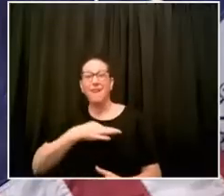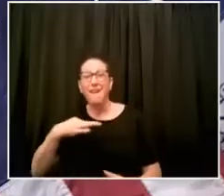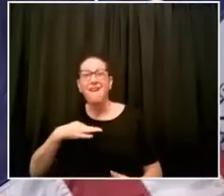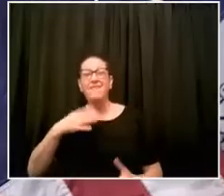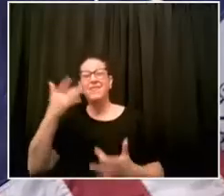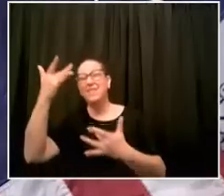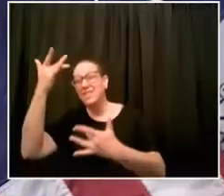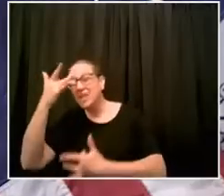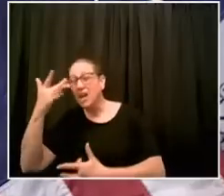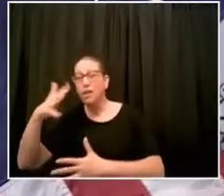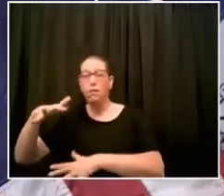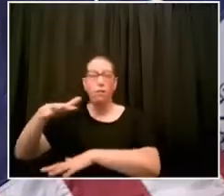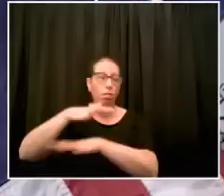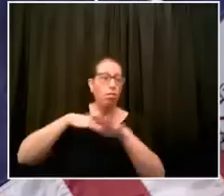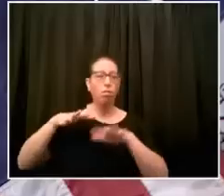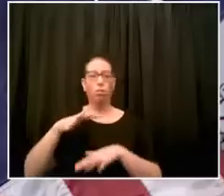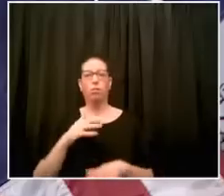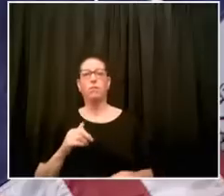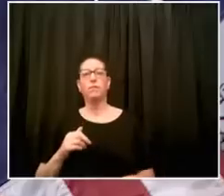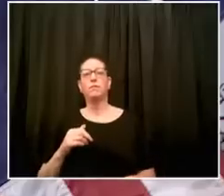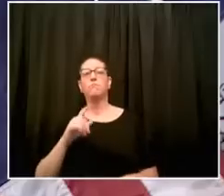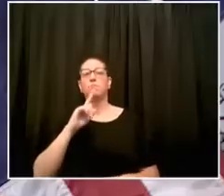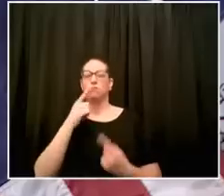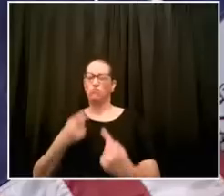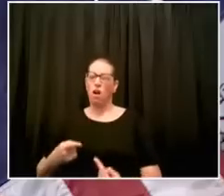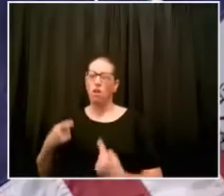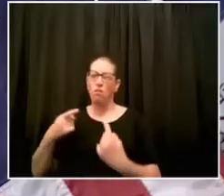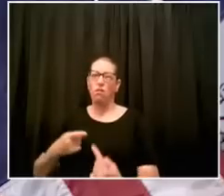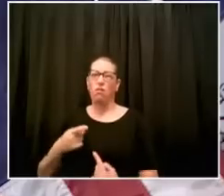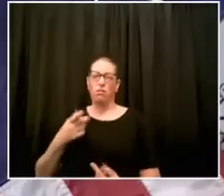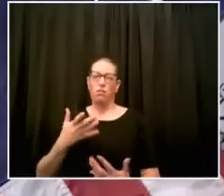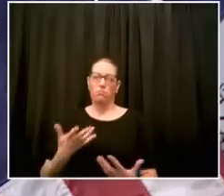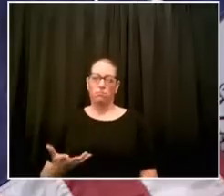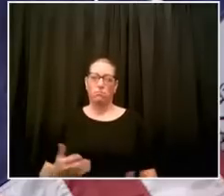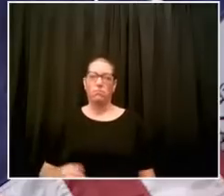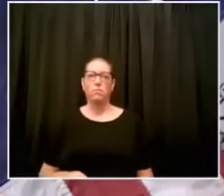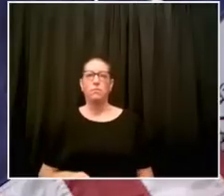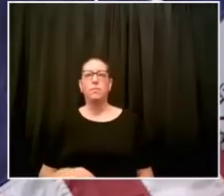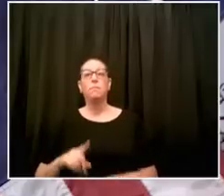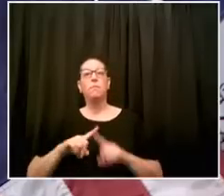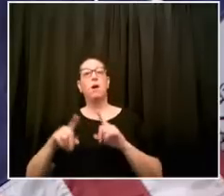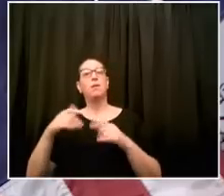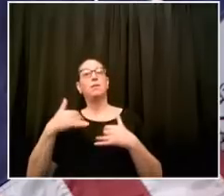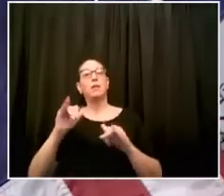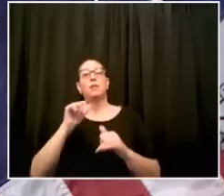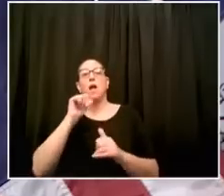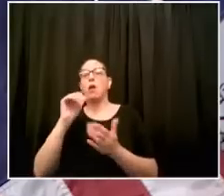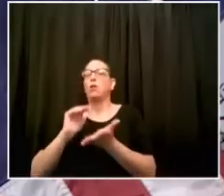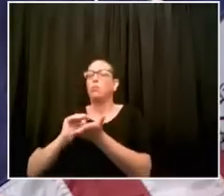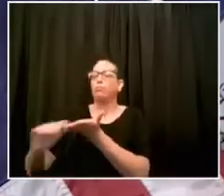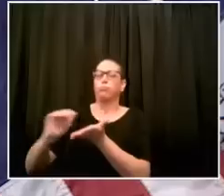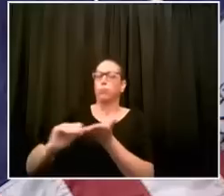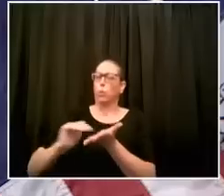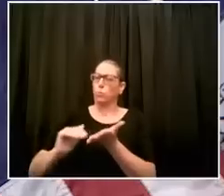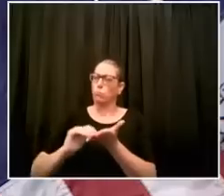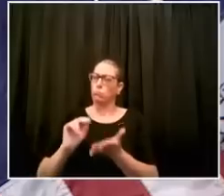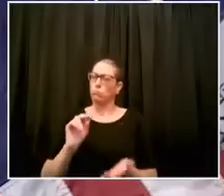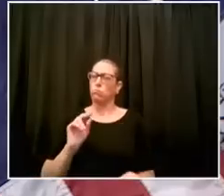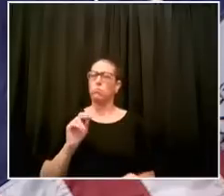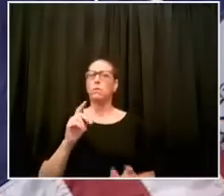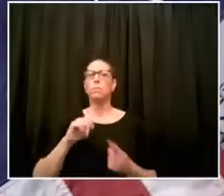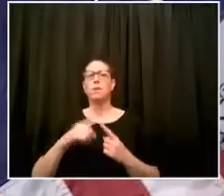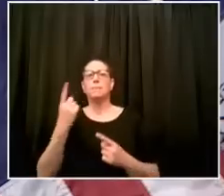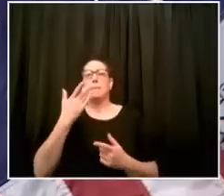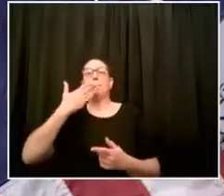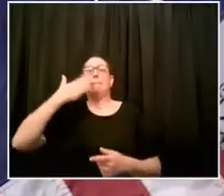But still, if something happened that shouldn't have happened, there has to be consequences. It has to be dealt with. So we will do that for